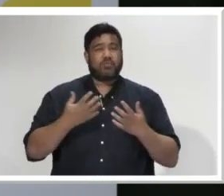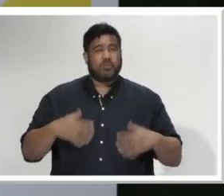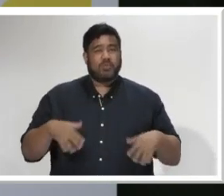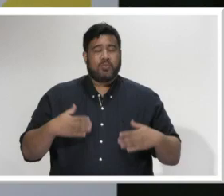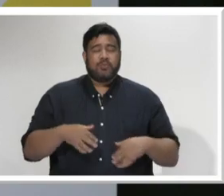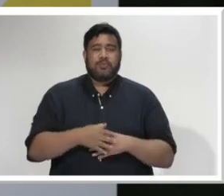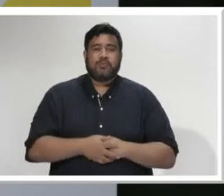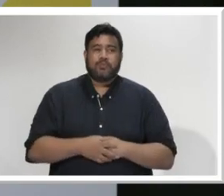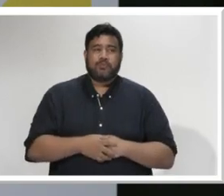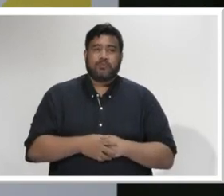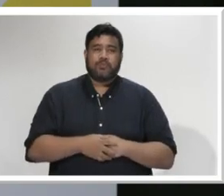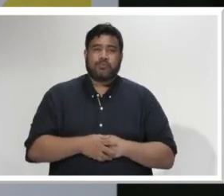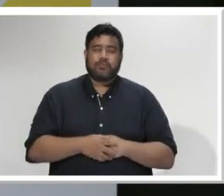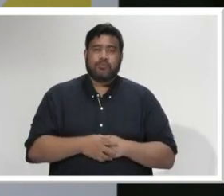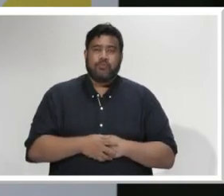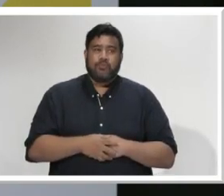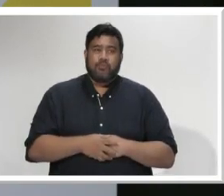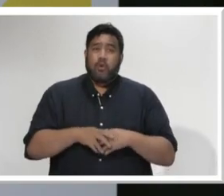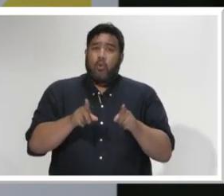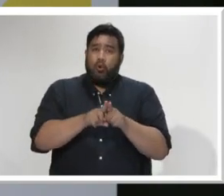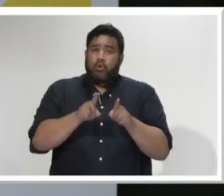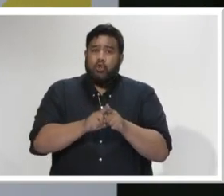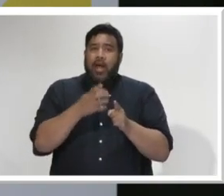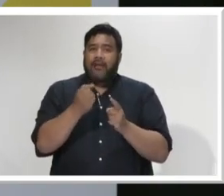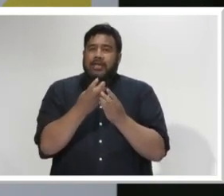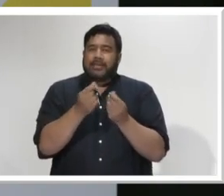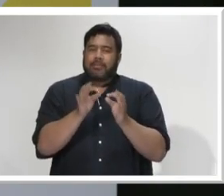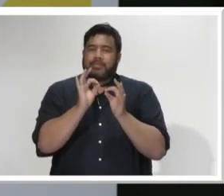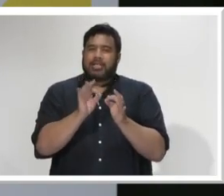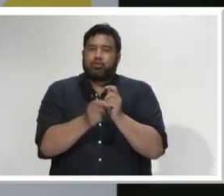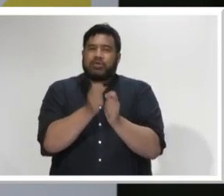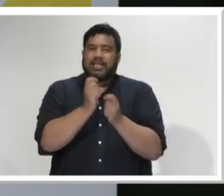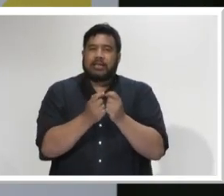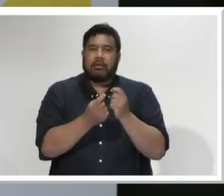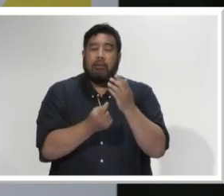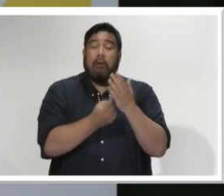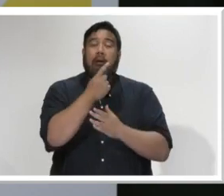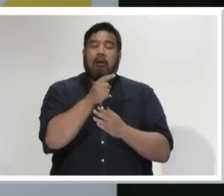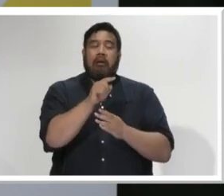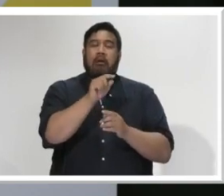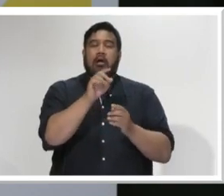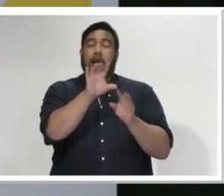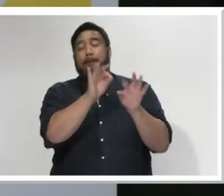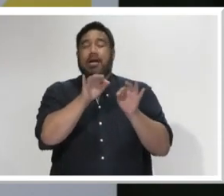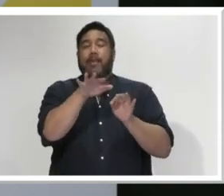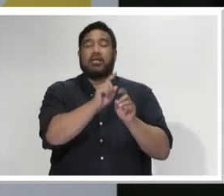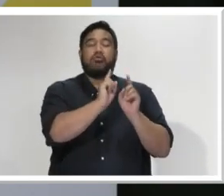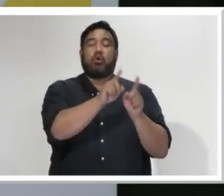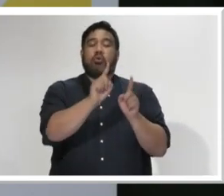some specific targeted sentinel testing going on, and this morning in Queenstown at a supermarket,